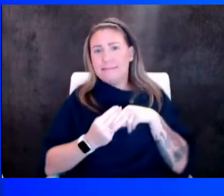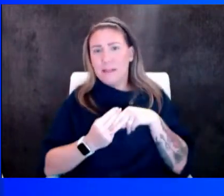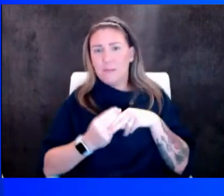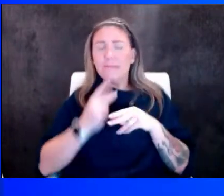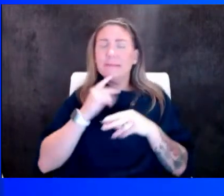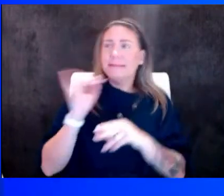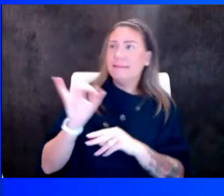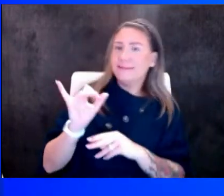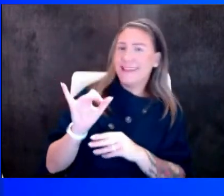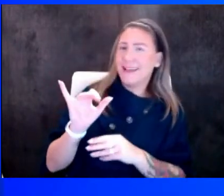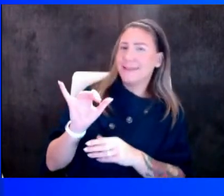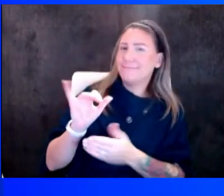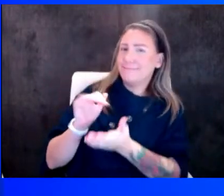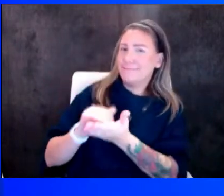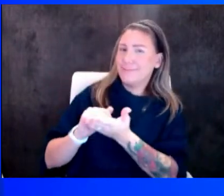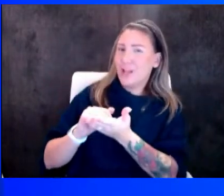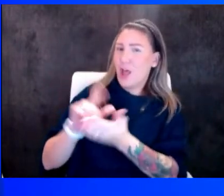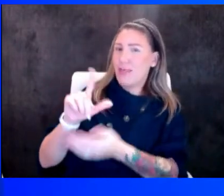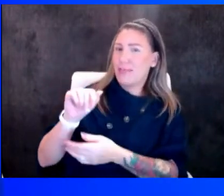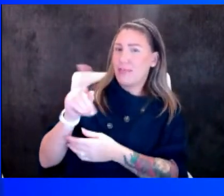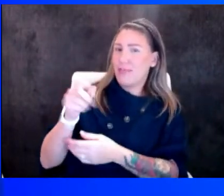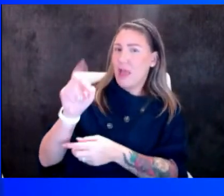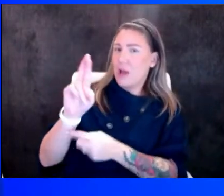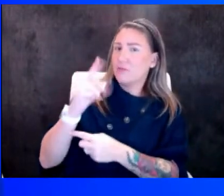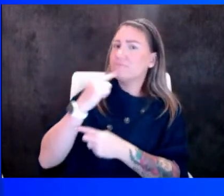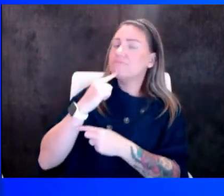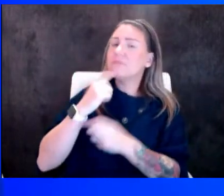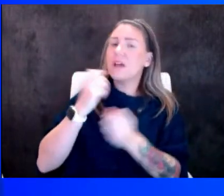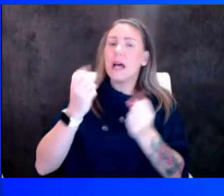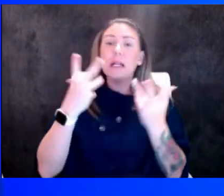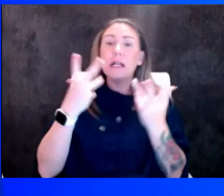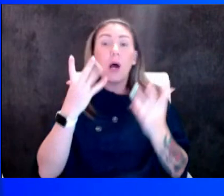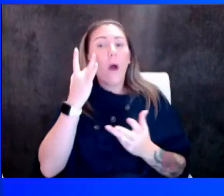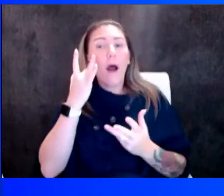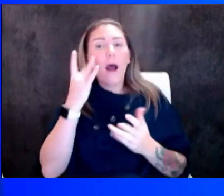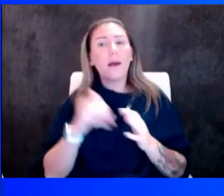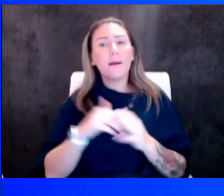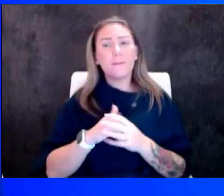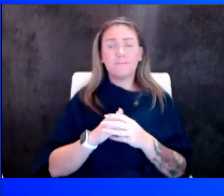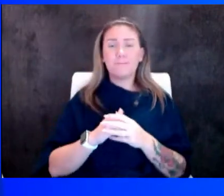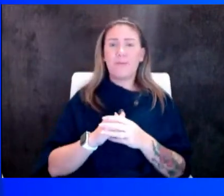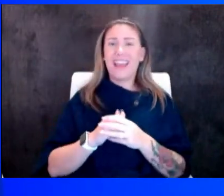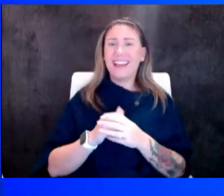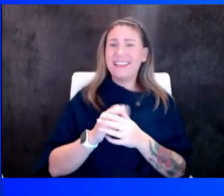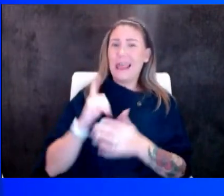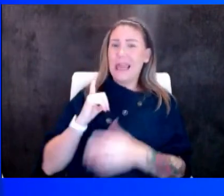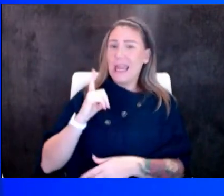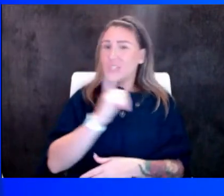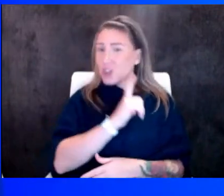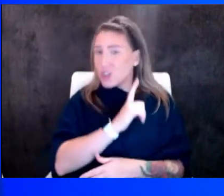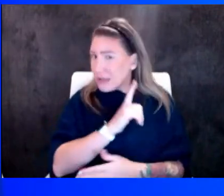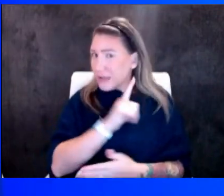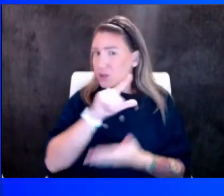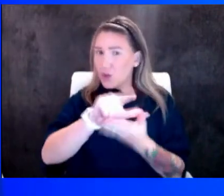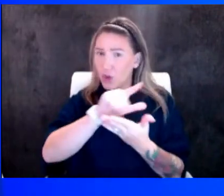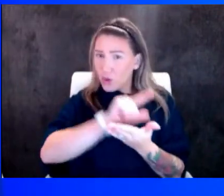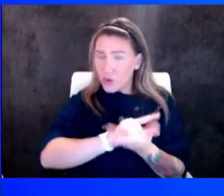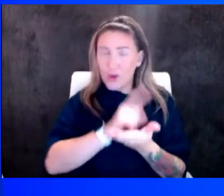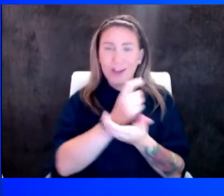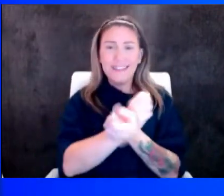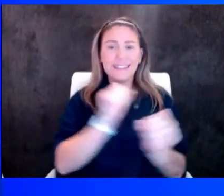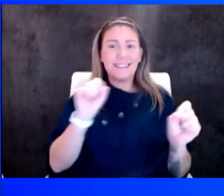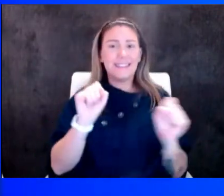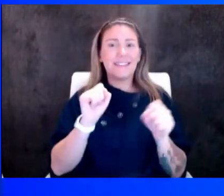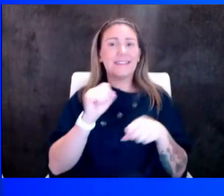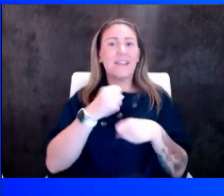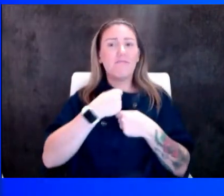saying, from where we are, and a lot of that is contributed to legislation and safer products and cars and things that we can buy.